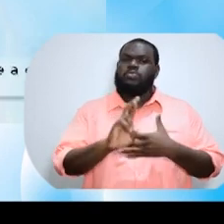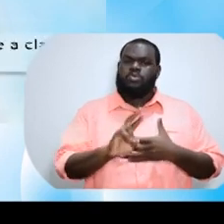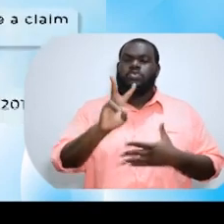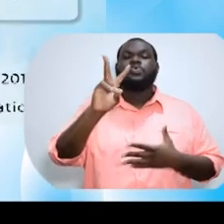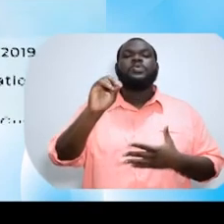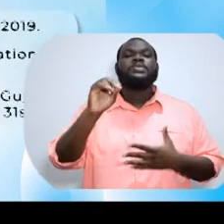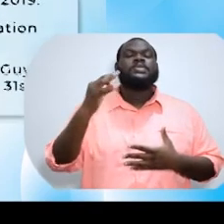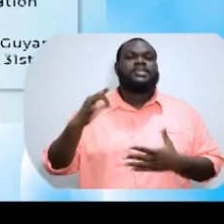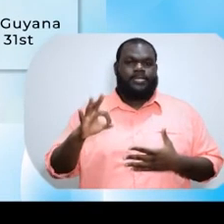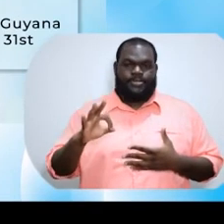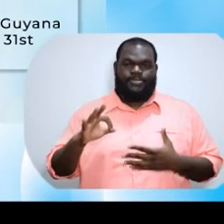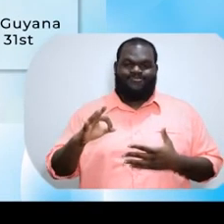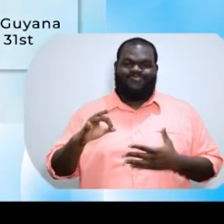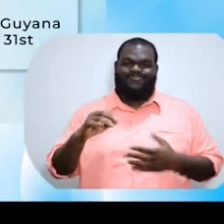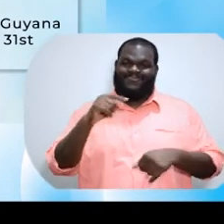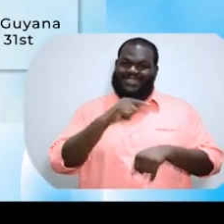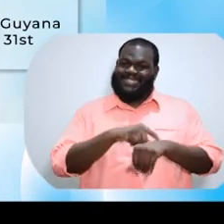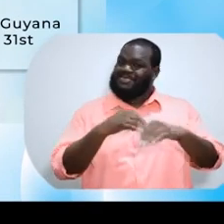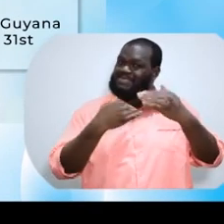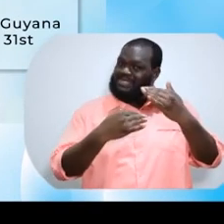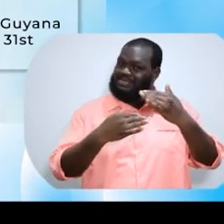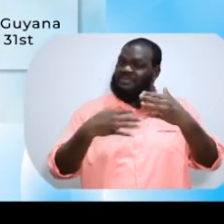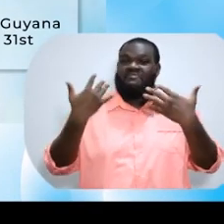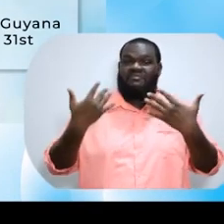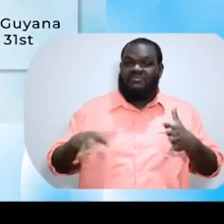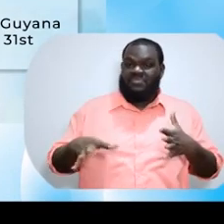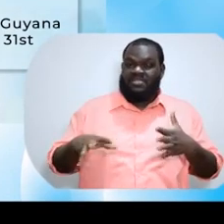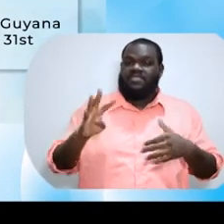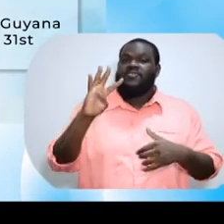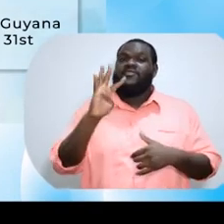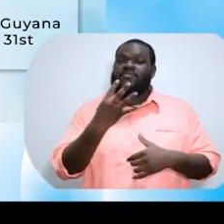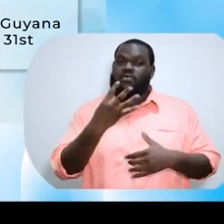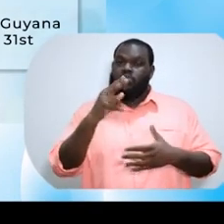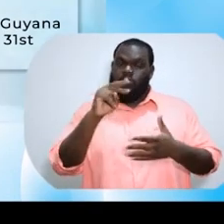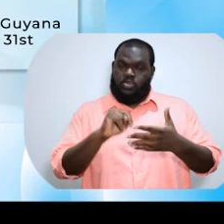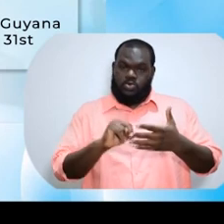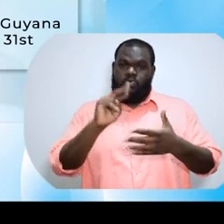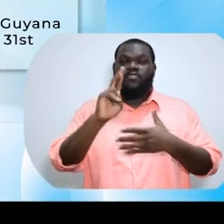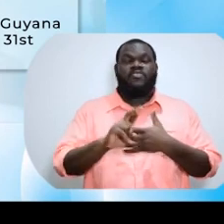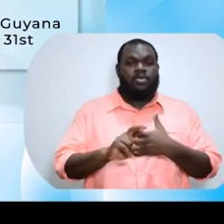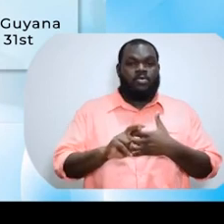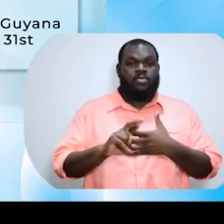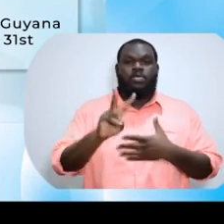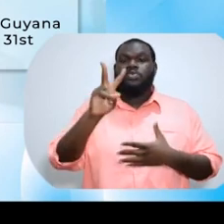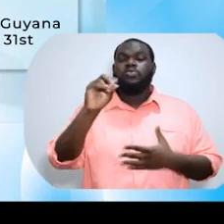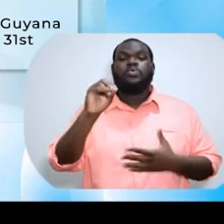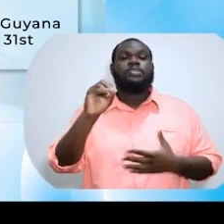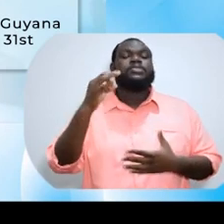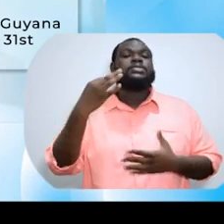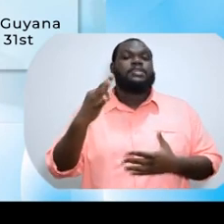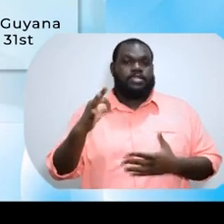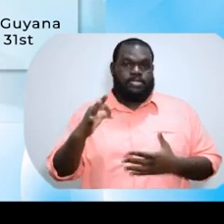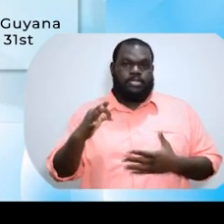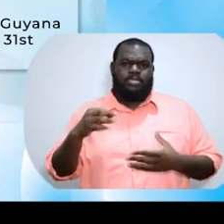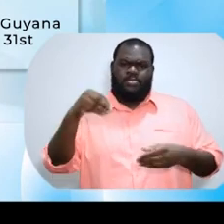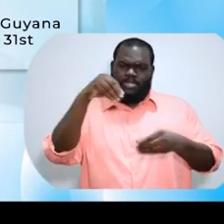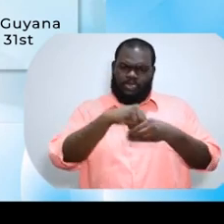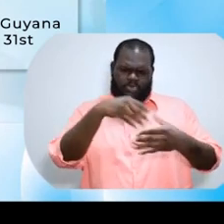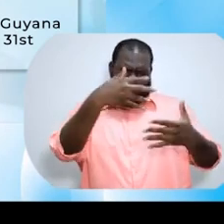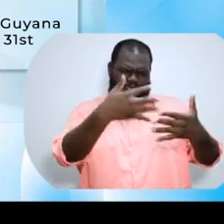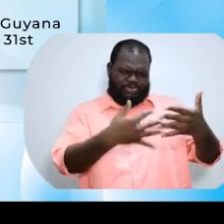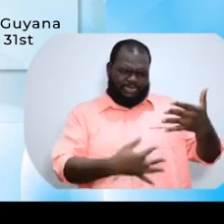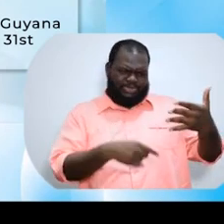2019. Persons have until the 4th of November 2019 to make a claim to be on the list if you